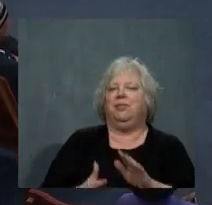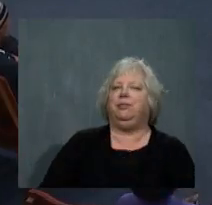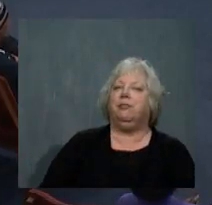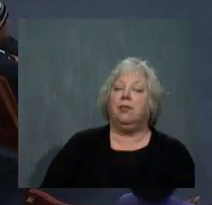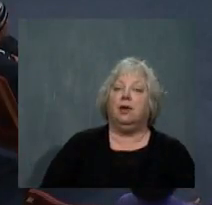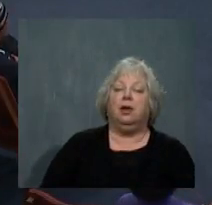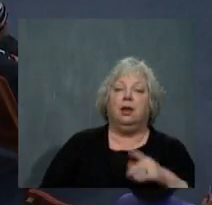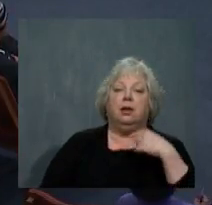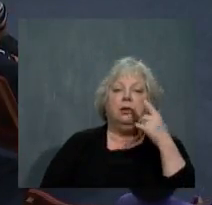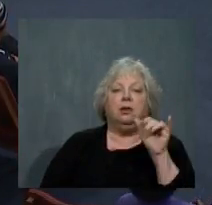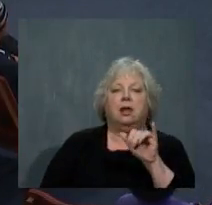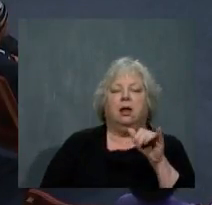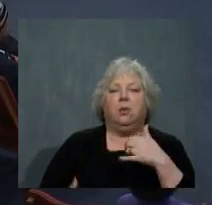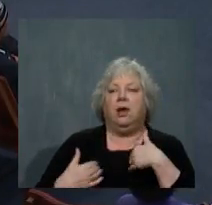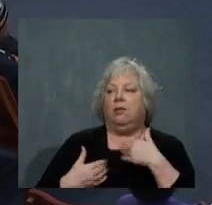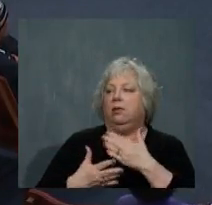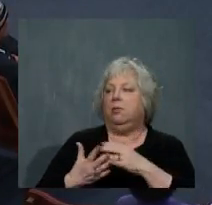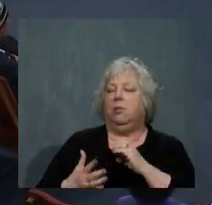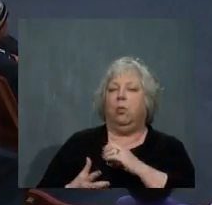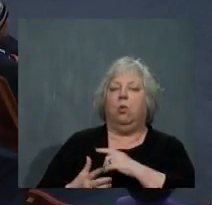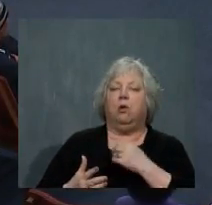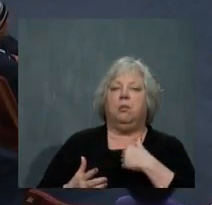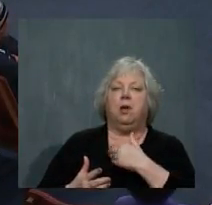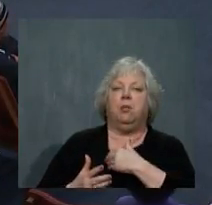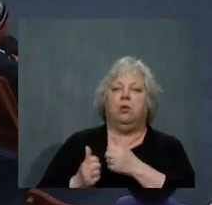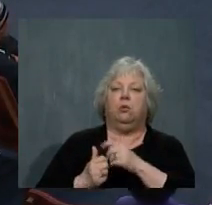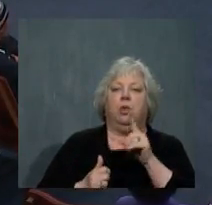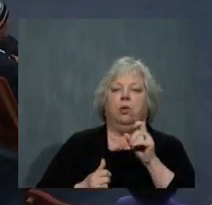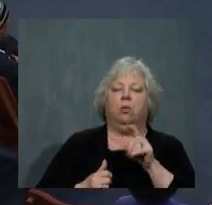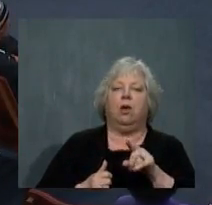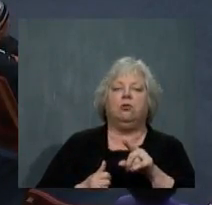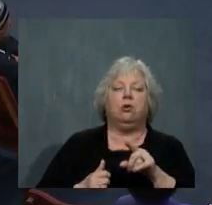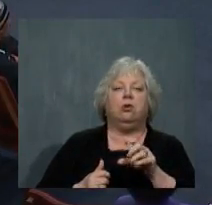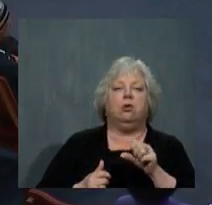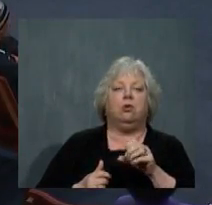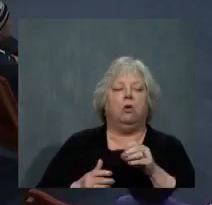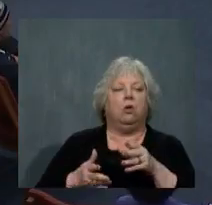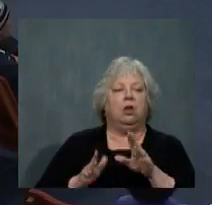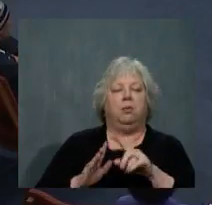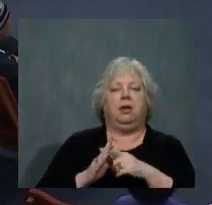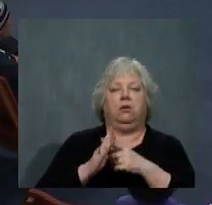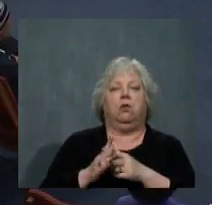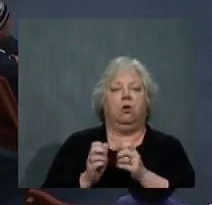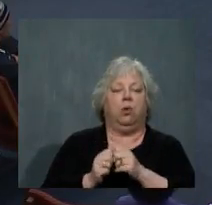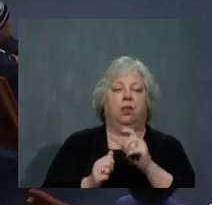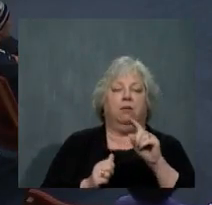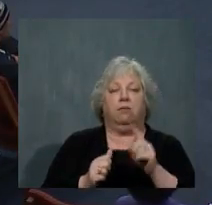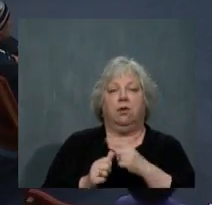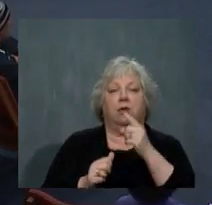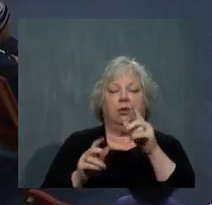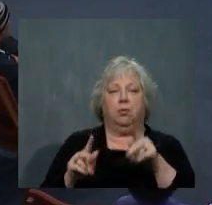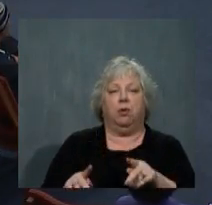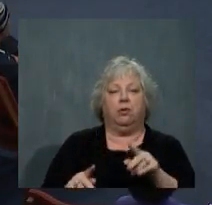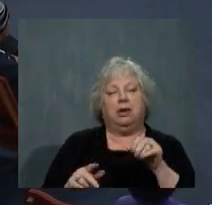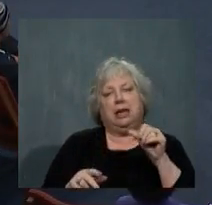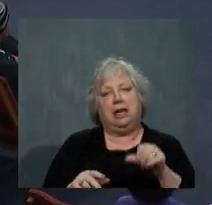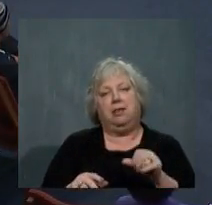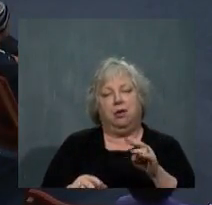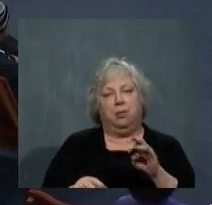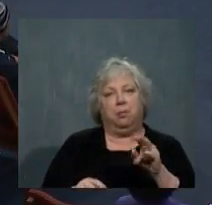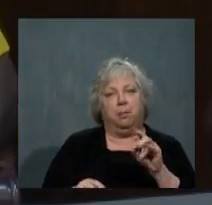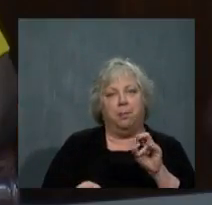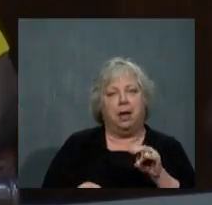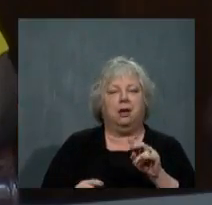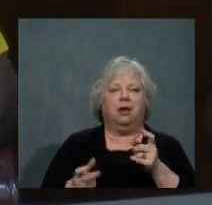It looks like we have some board members that wish to comment. So let me start with the first person who hit their button, Director